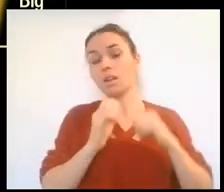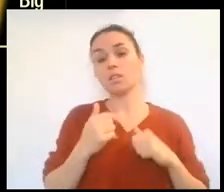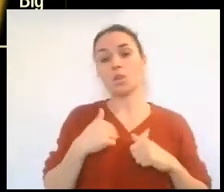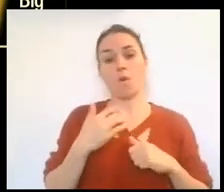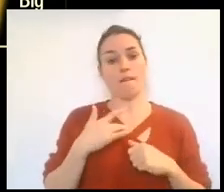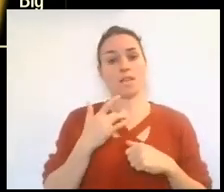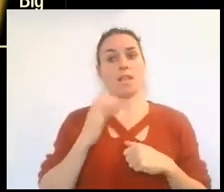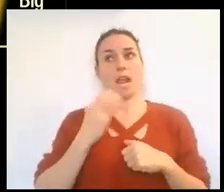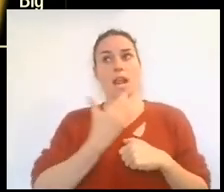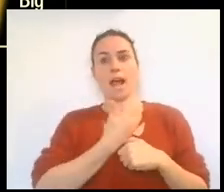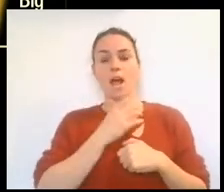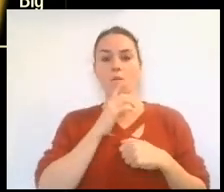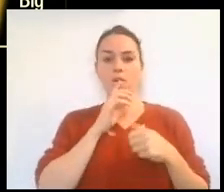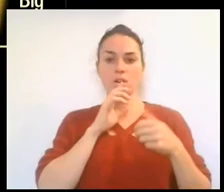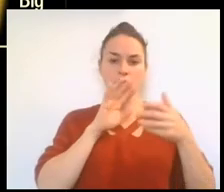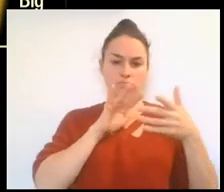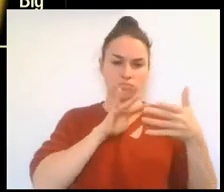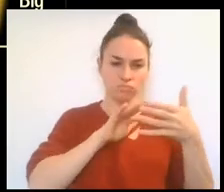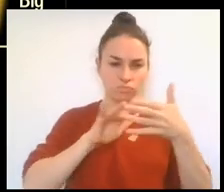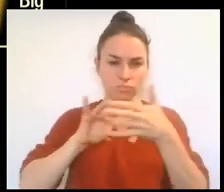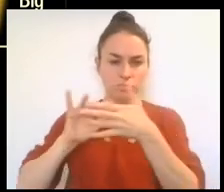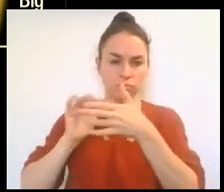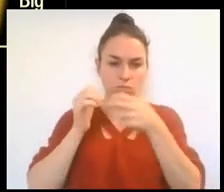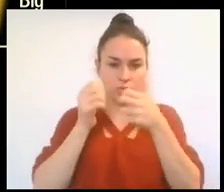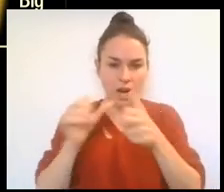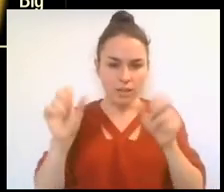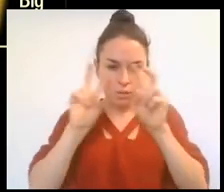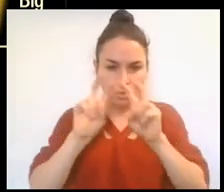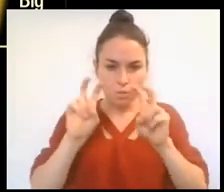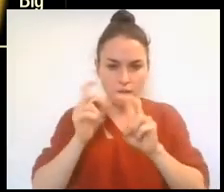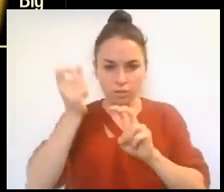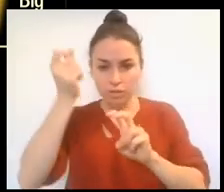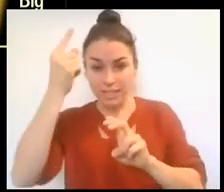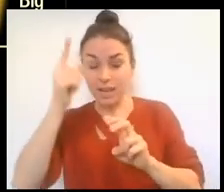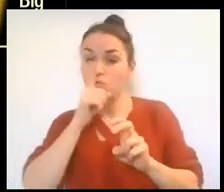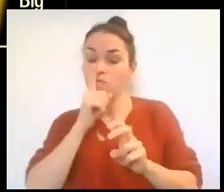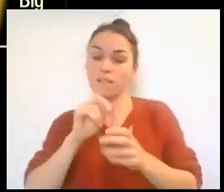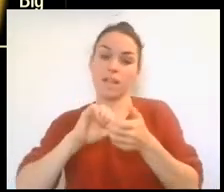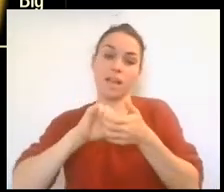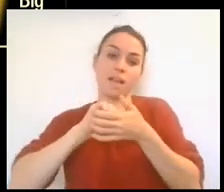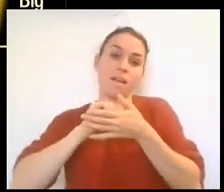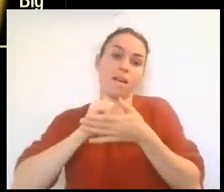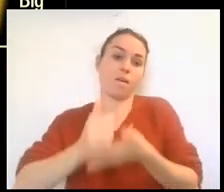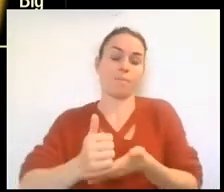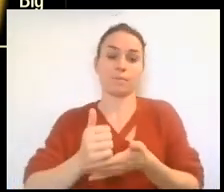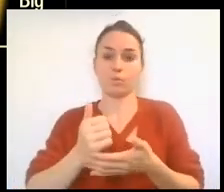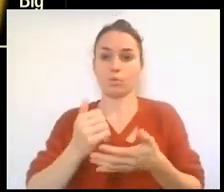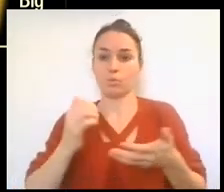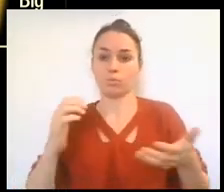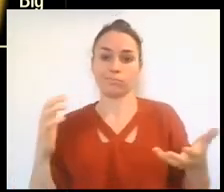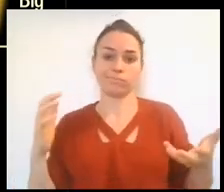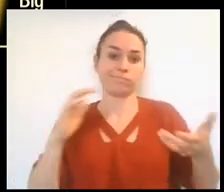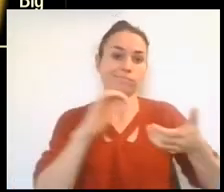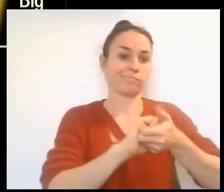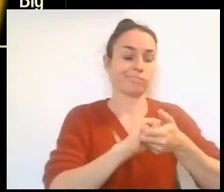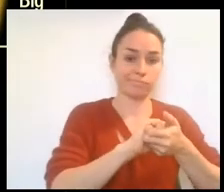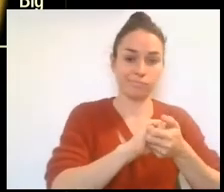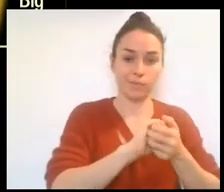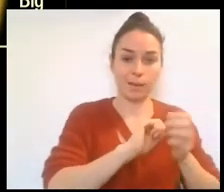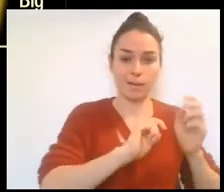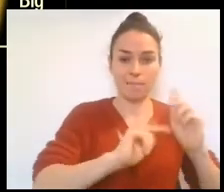all of this serves really to unite humanity, not just with our global